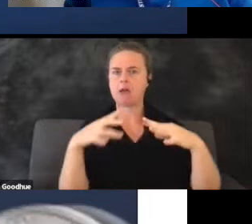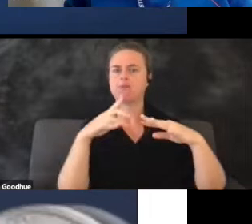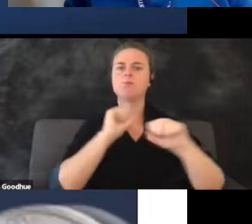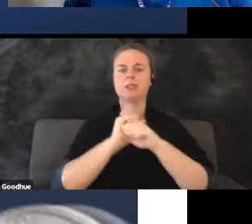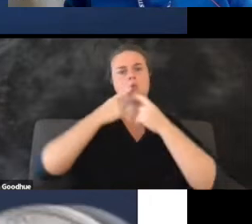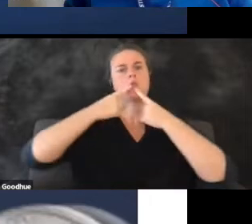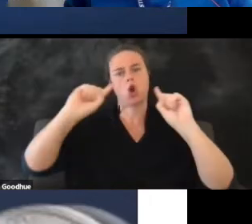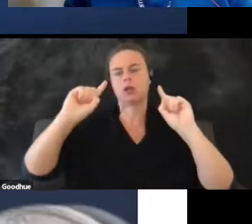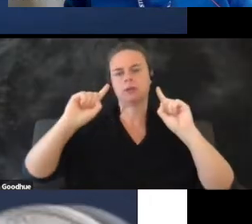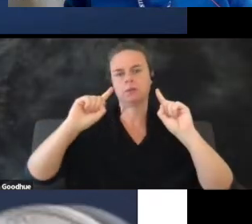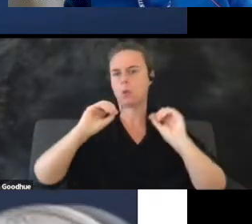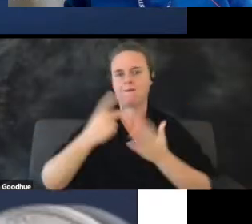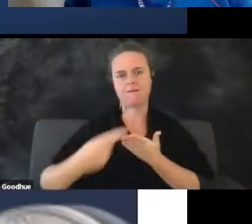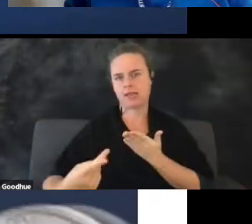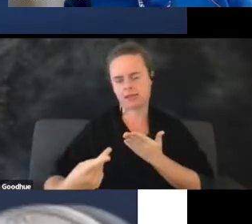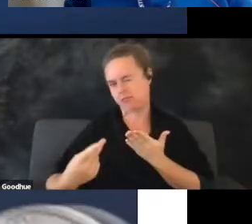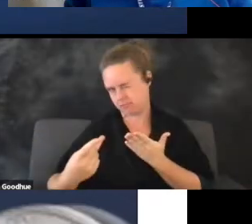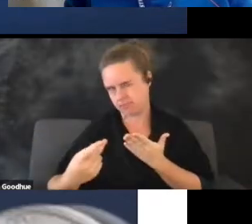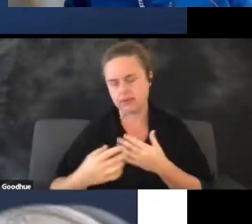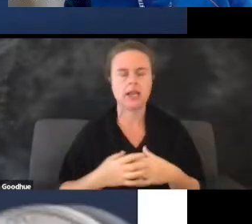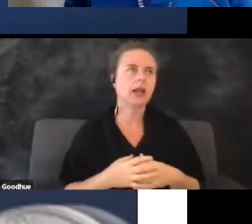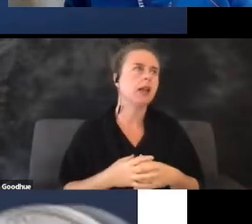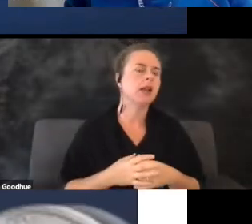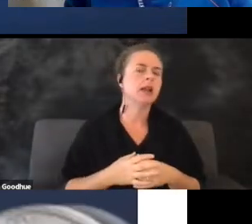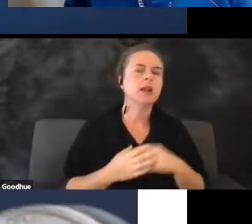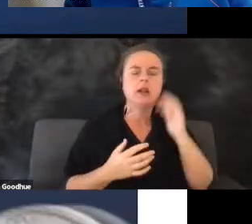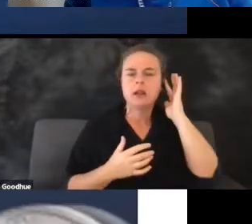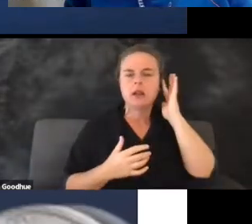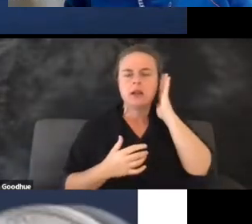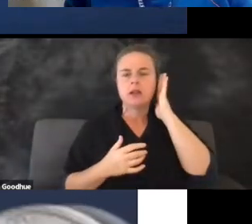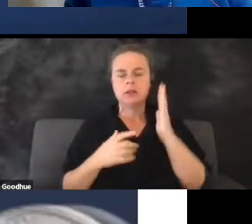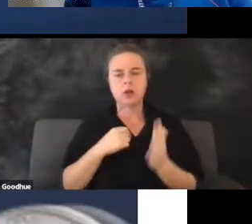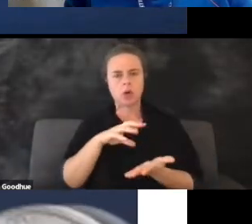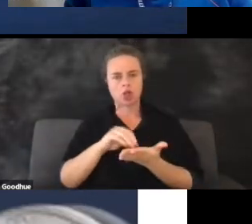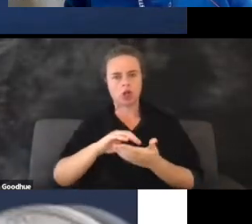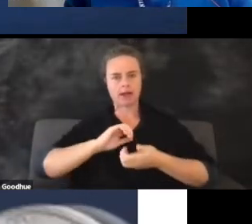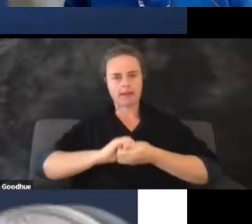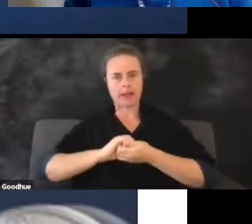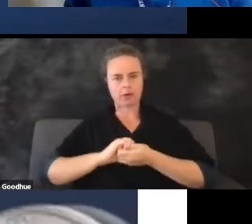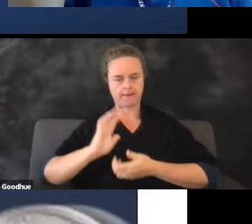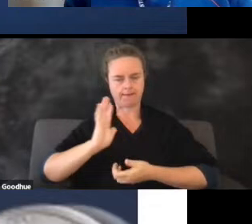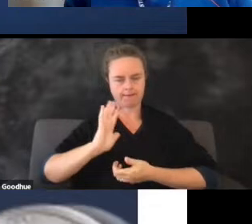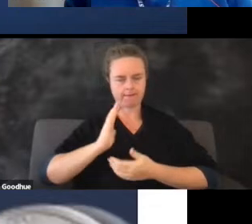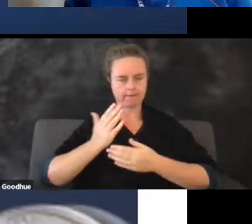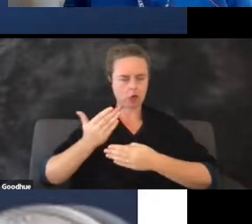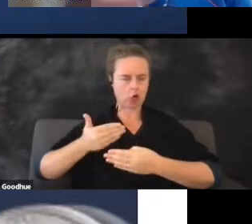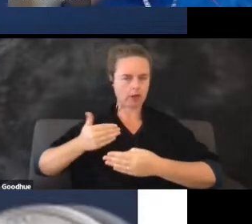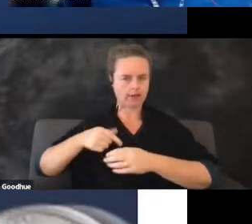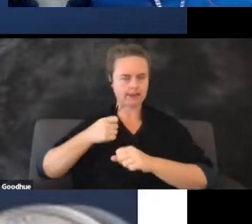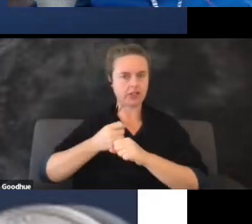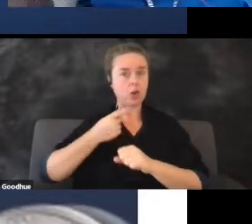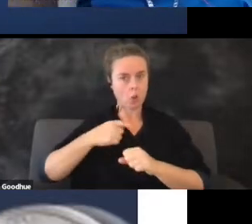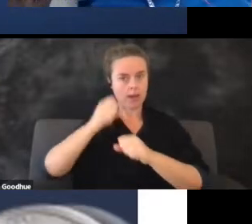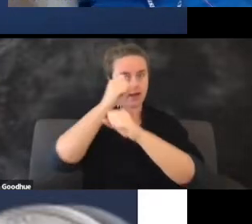In the learning collaboratives that we did earlier this year, we looked at how community partners, and I mean that in the